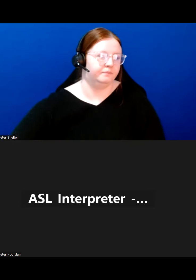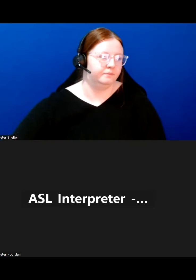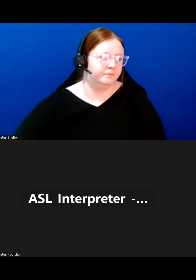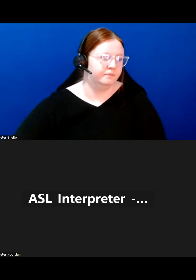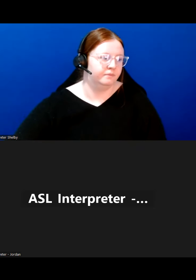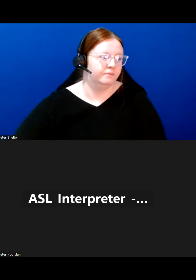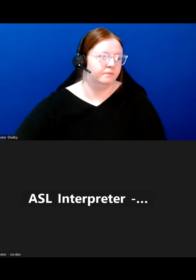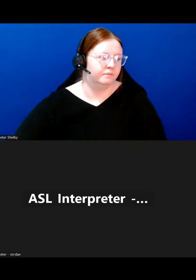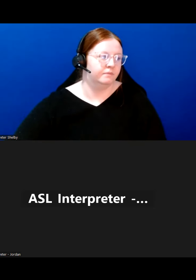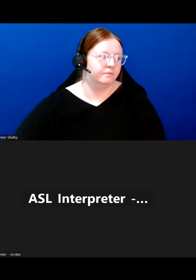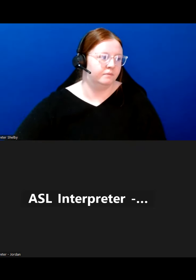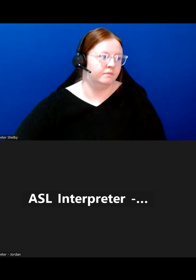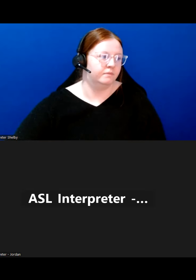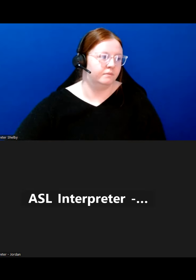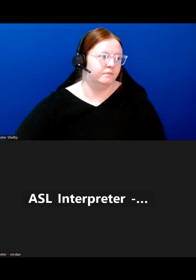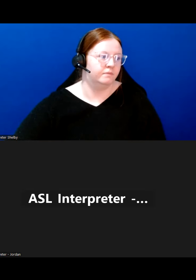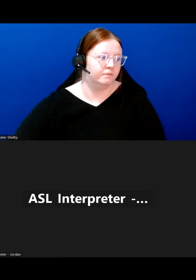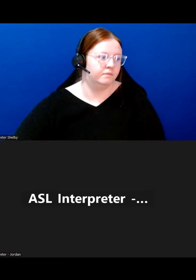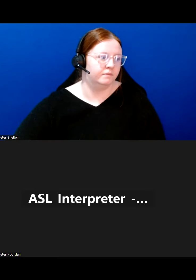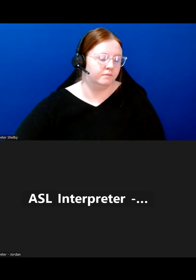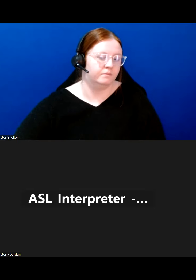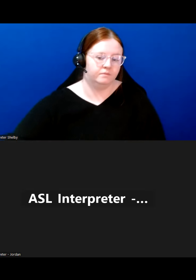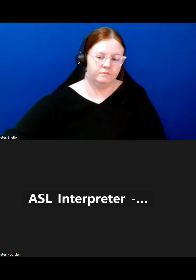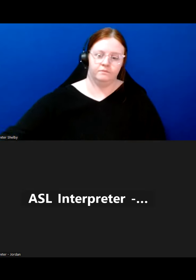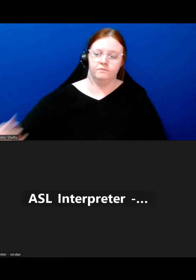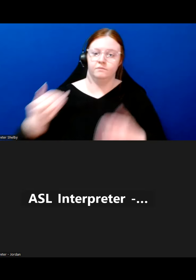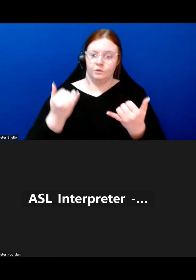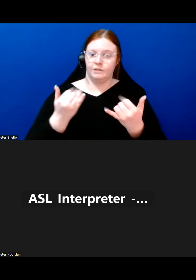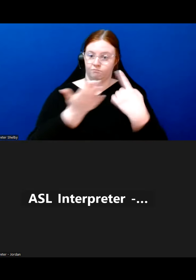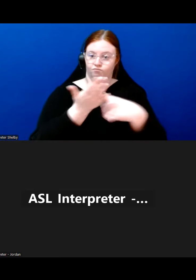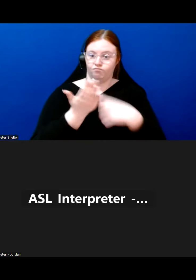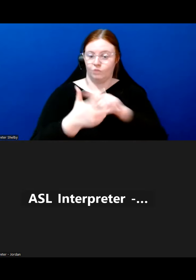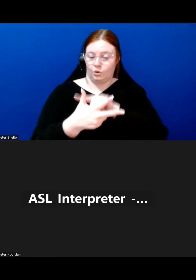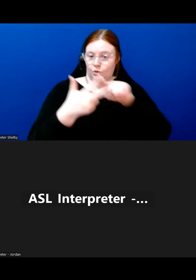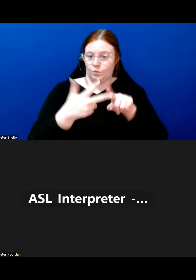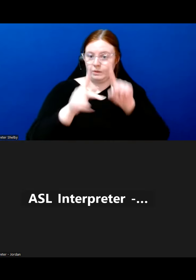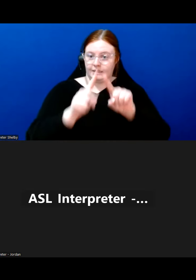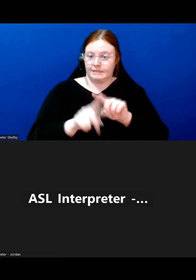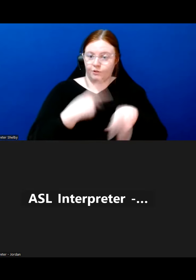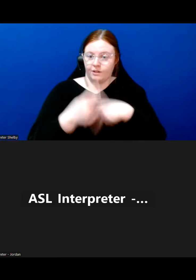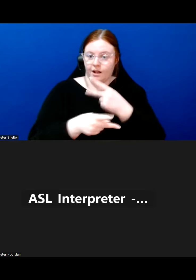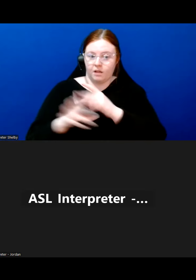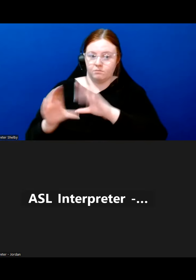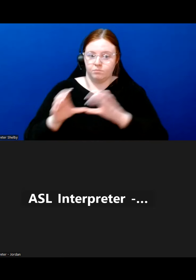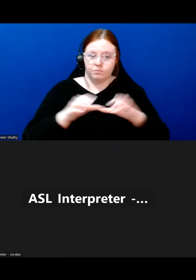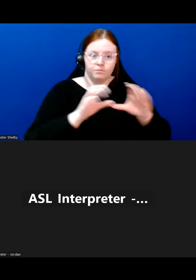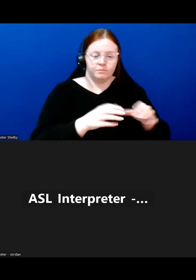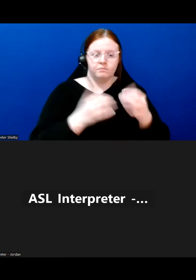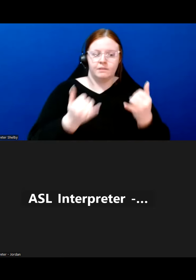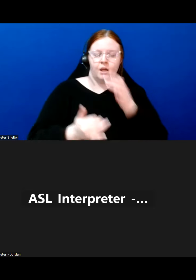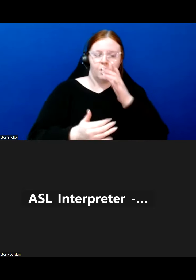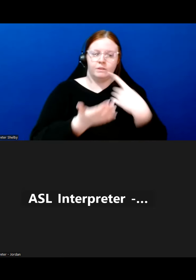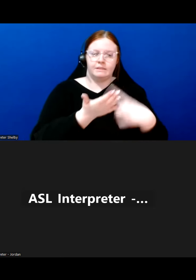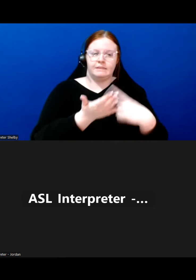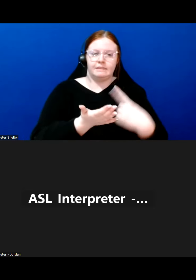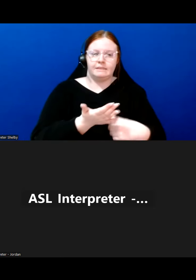So now that we know all the different kinds of hearing loss, we'll talk now about their implications. There's a lot of